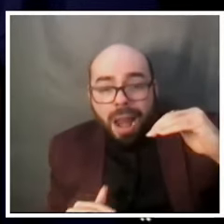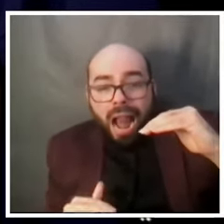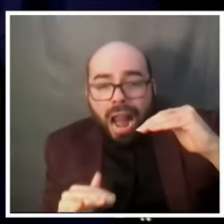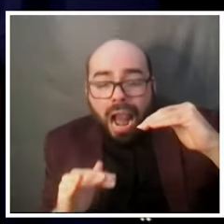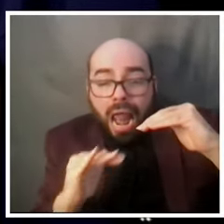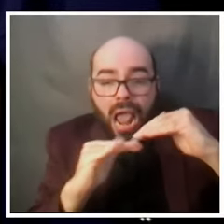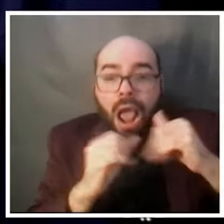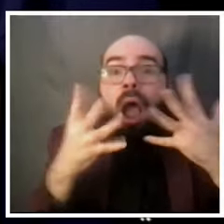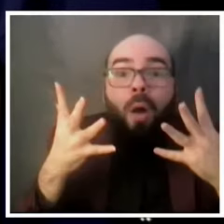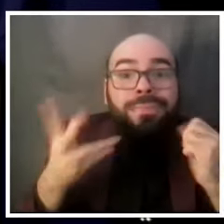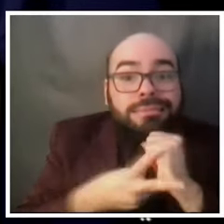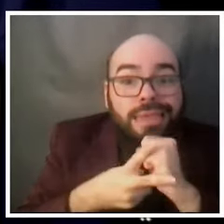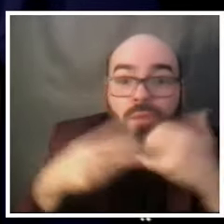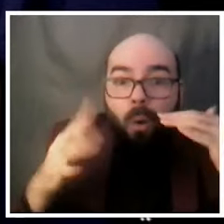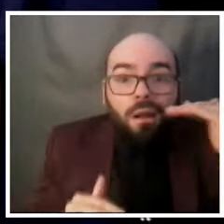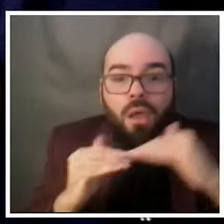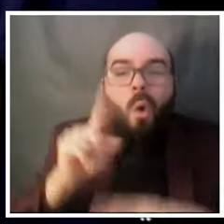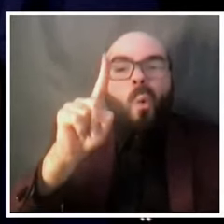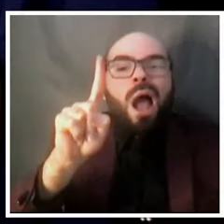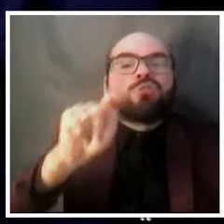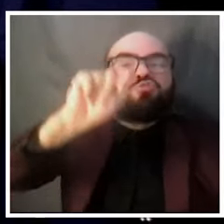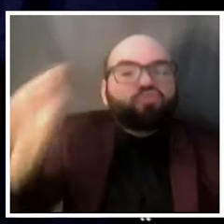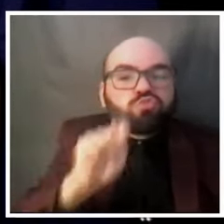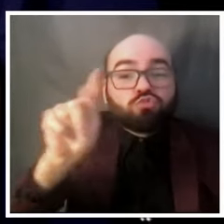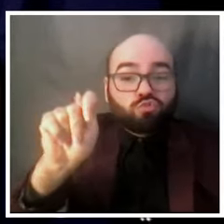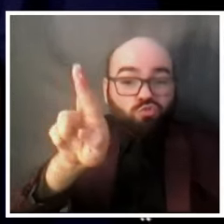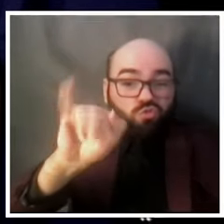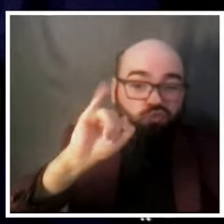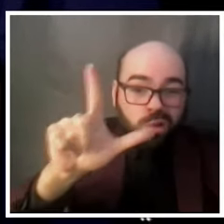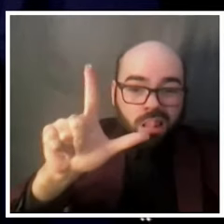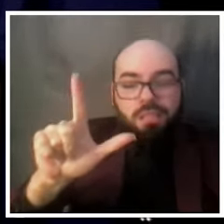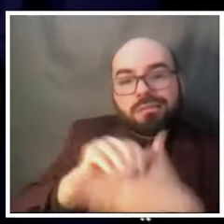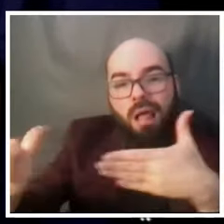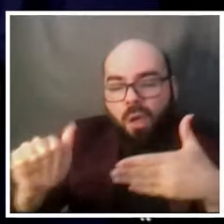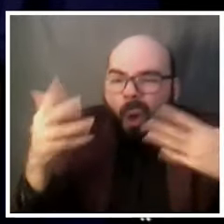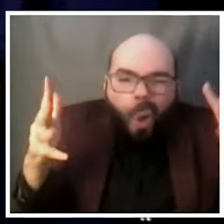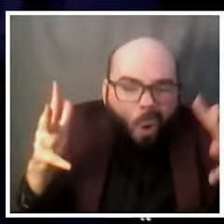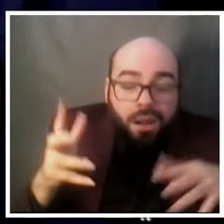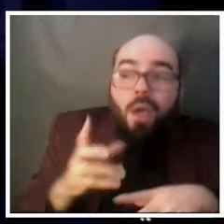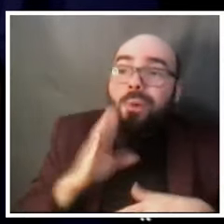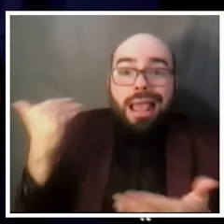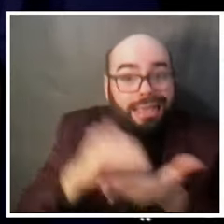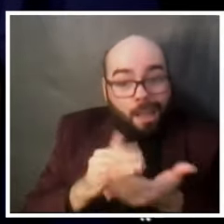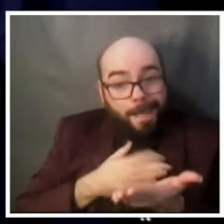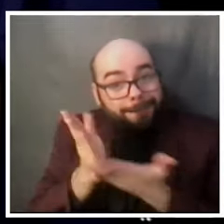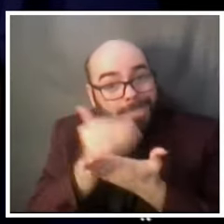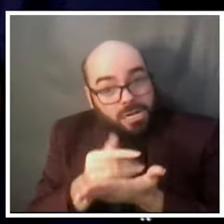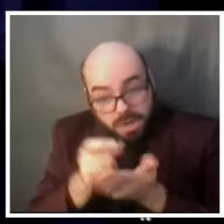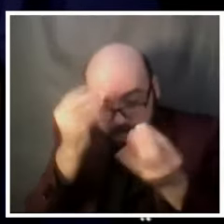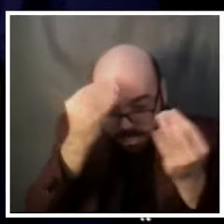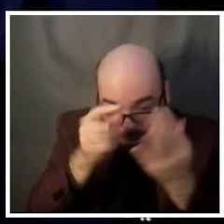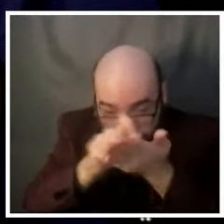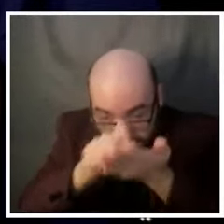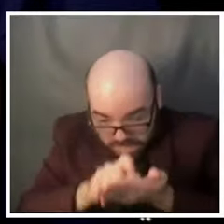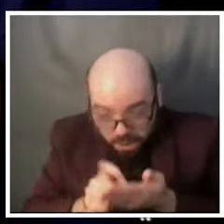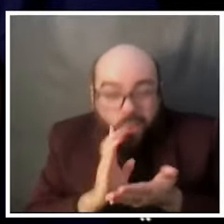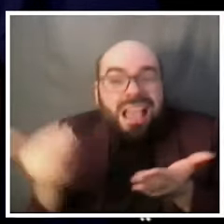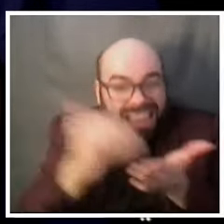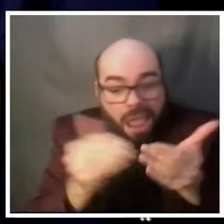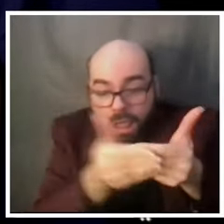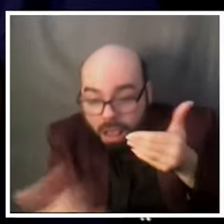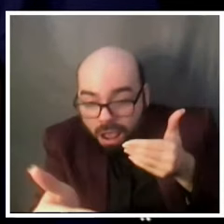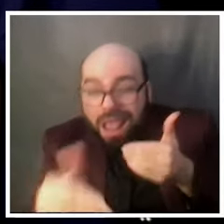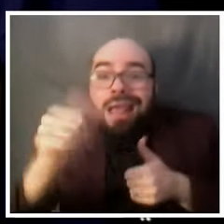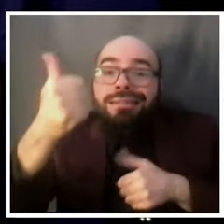And I signed a bipartisan budget deal that will cut another $1 trillion over the next decade as well. And I know what to cut.